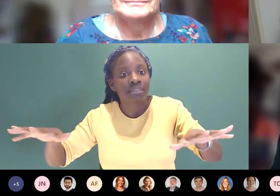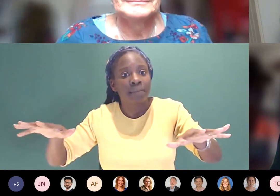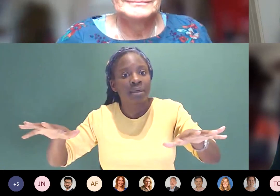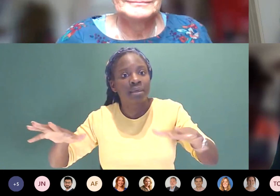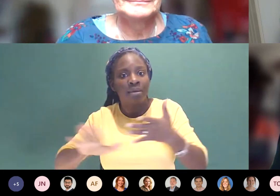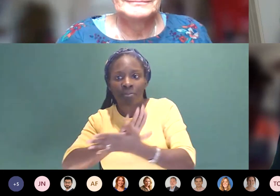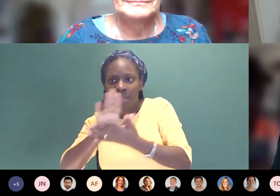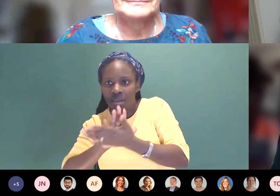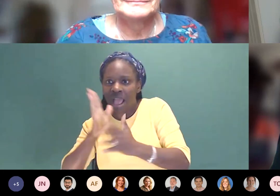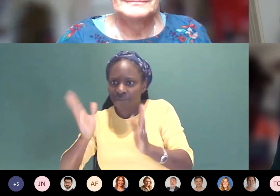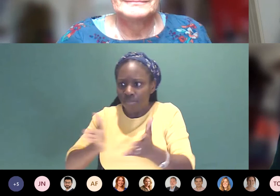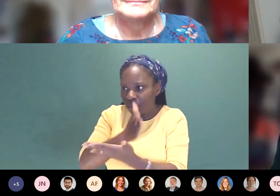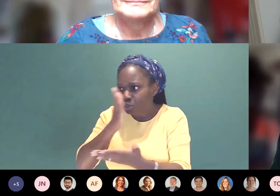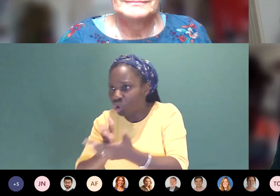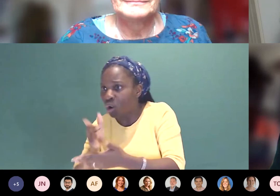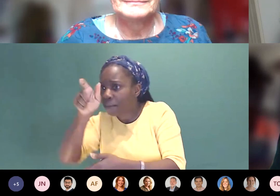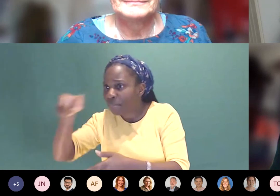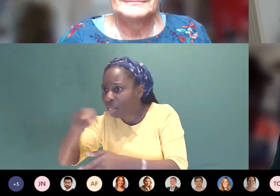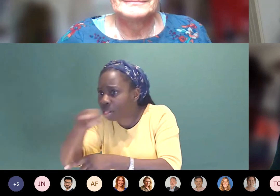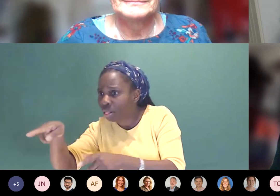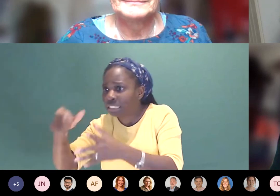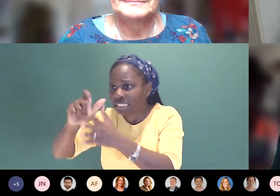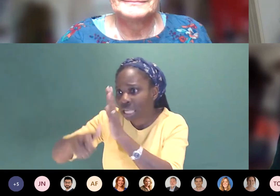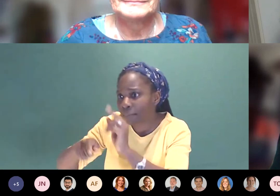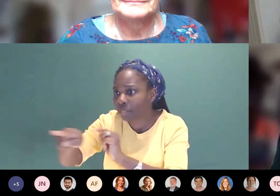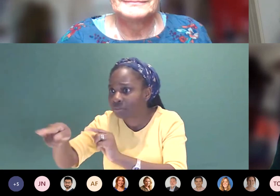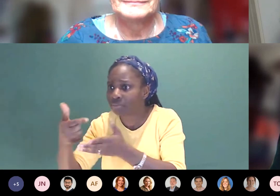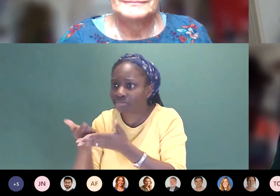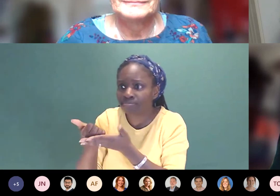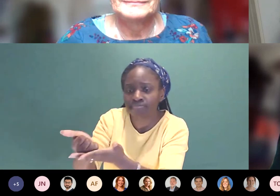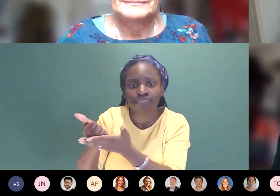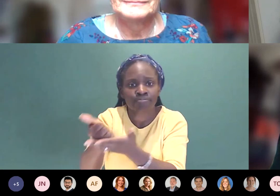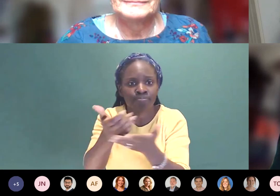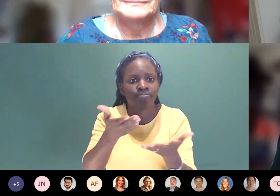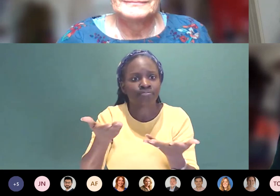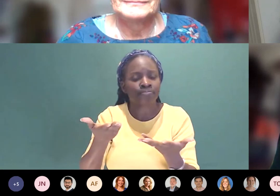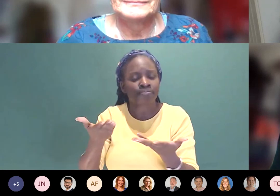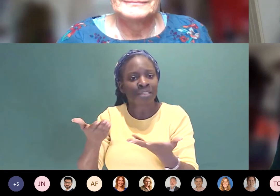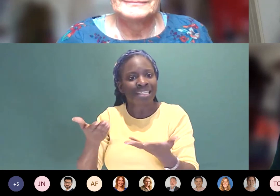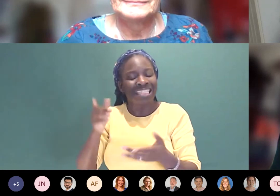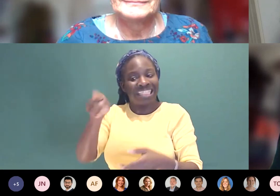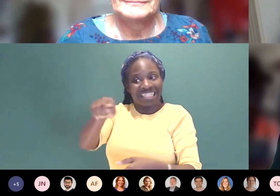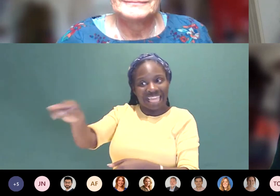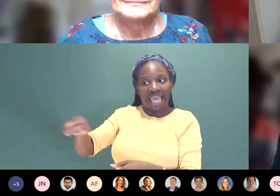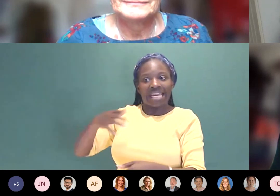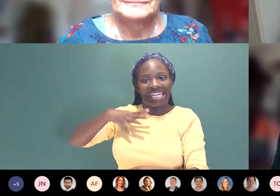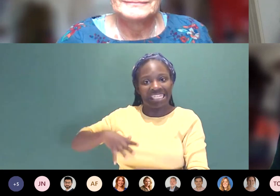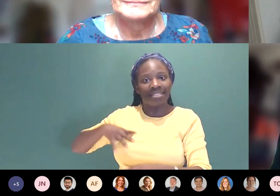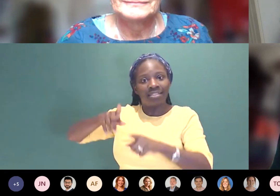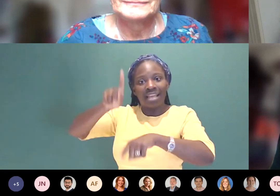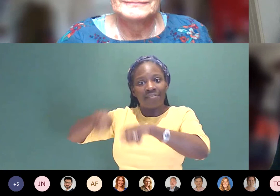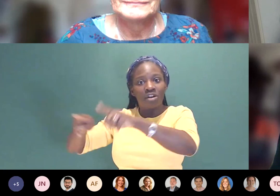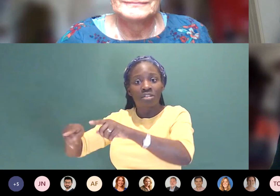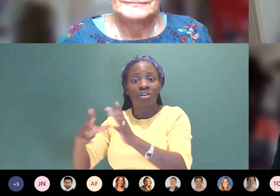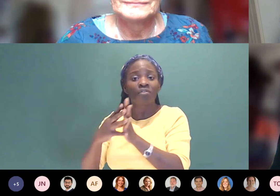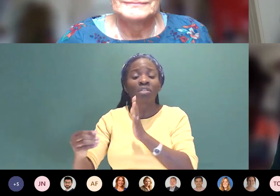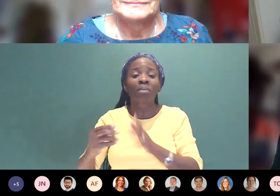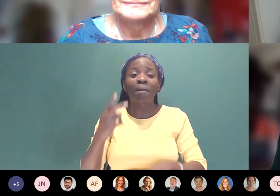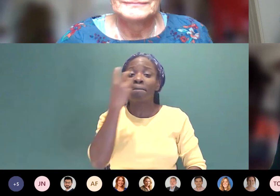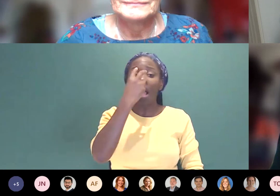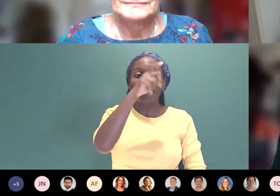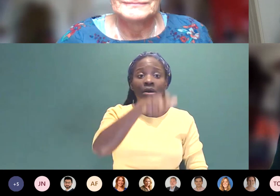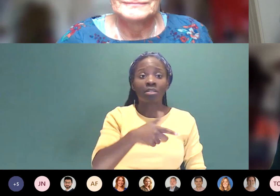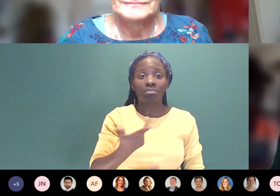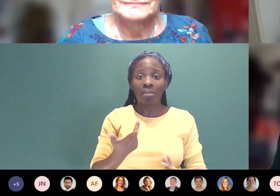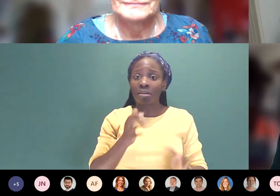of persons with disabilities, and you've got to realize these are diverse. So a person who is blind may not have a problem